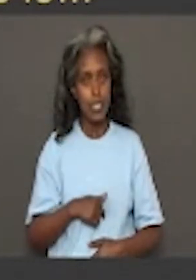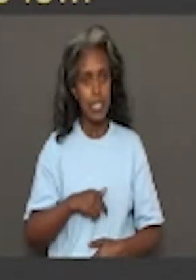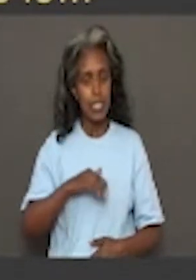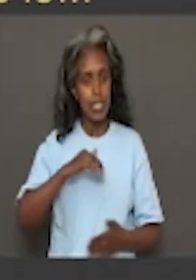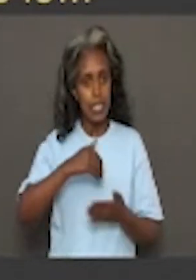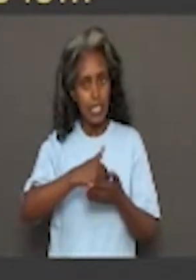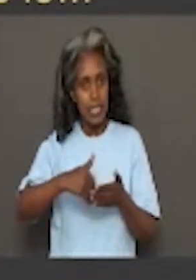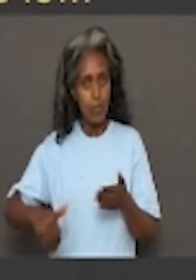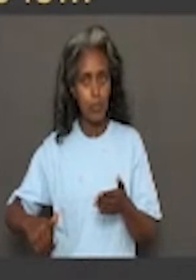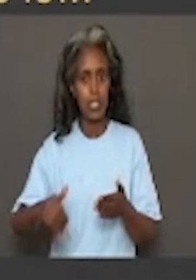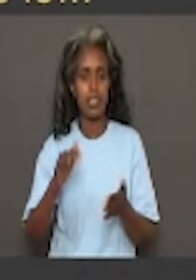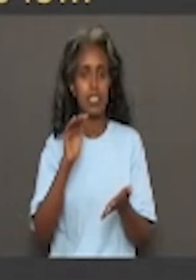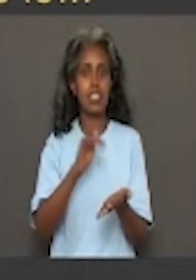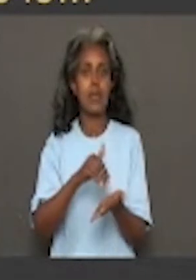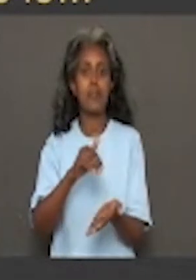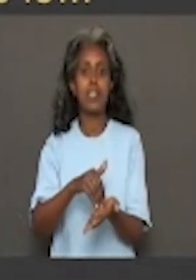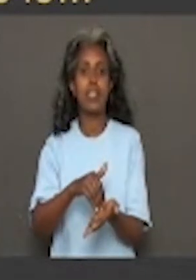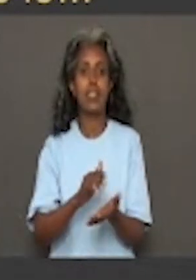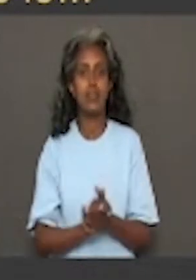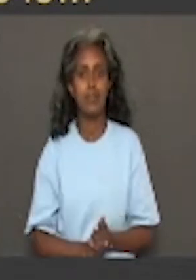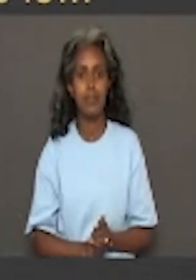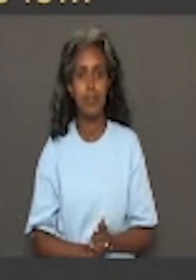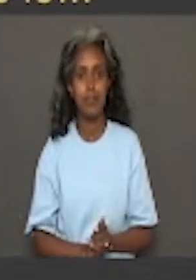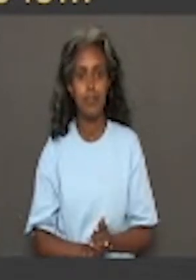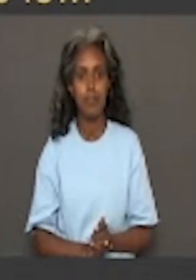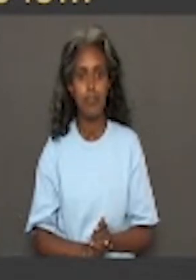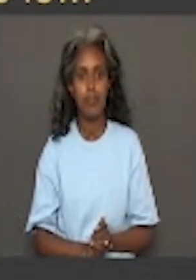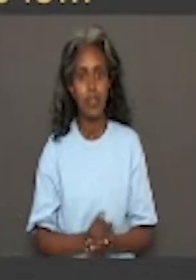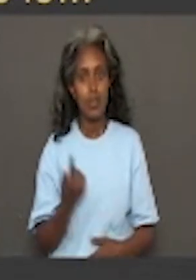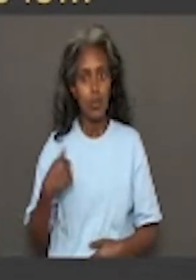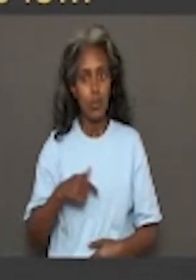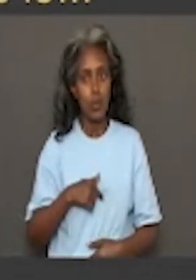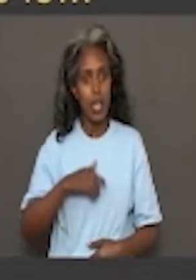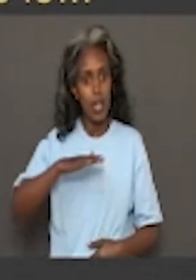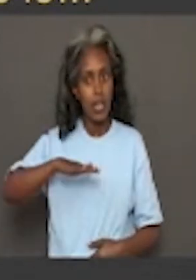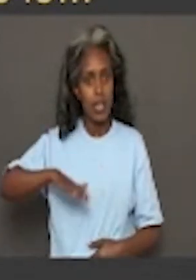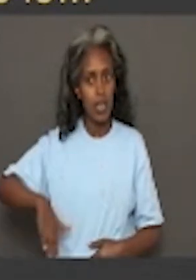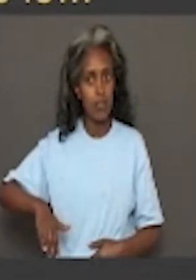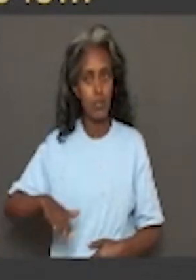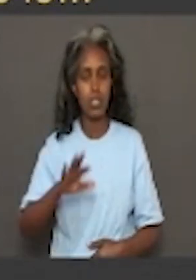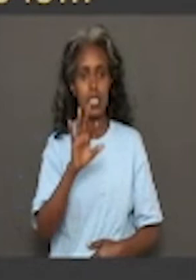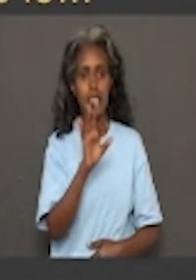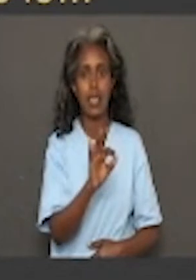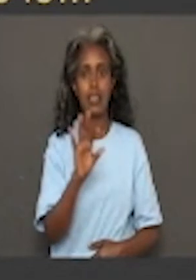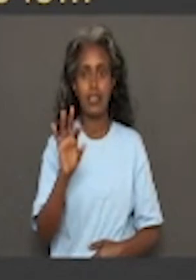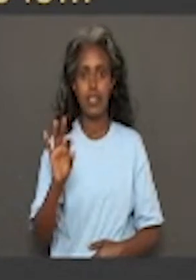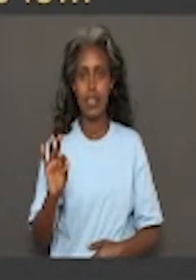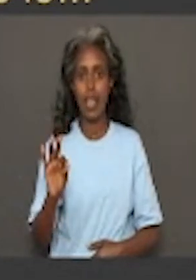we eliminate the repetend. We are left with